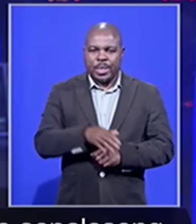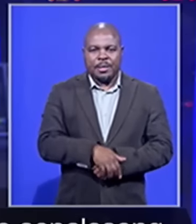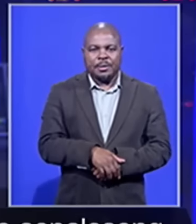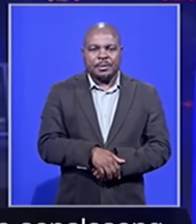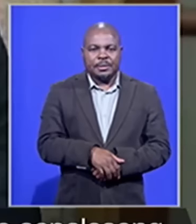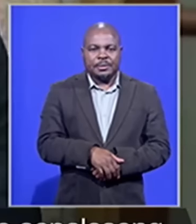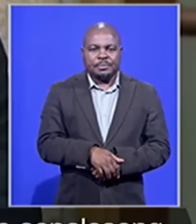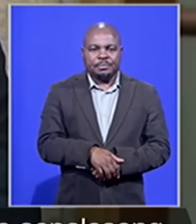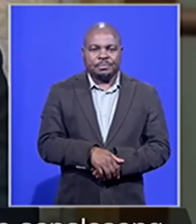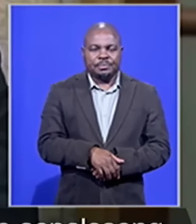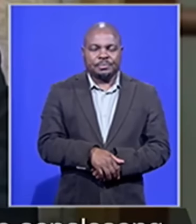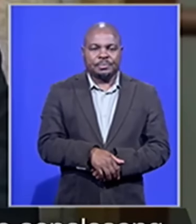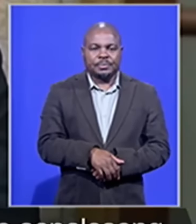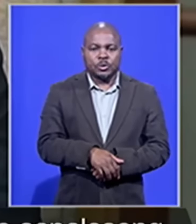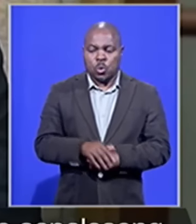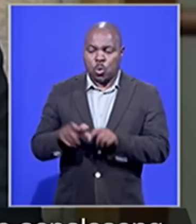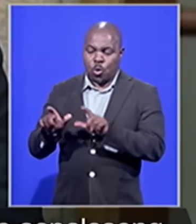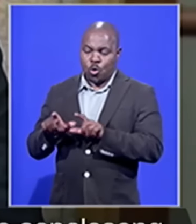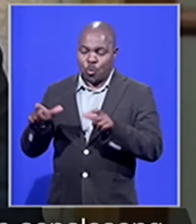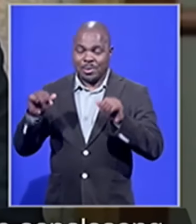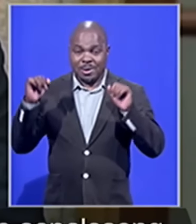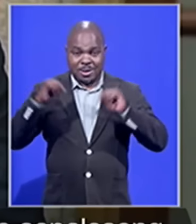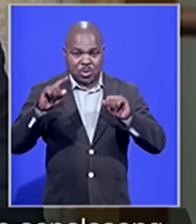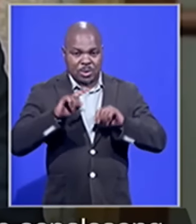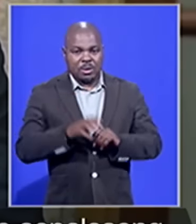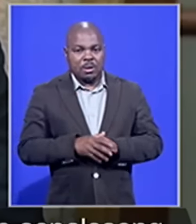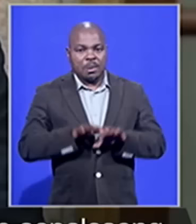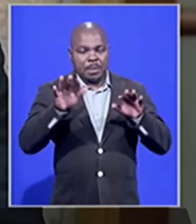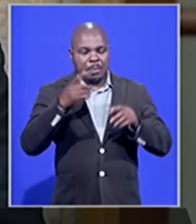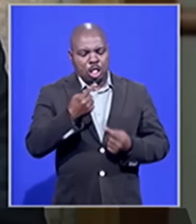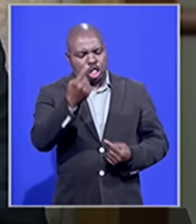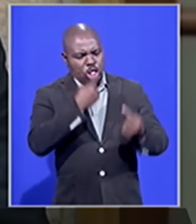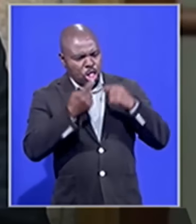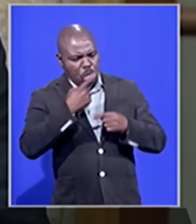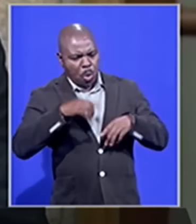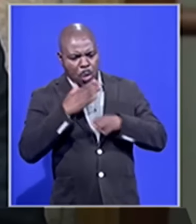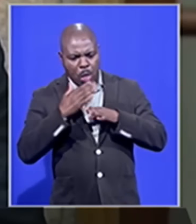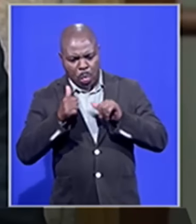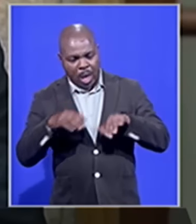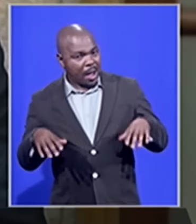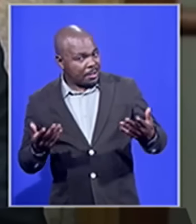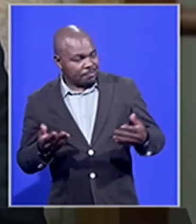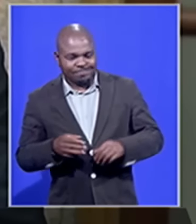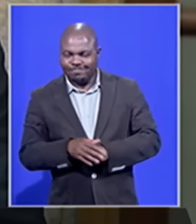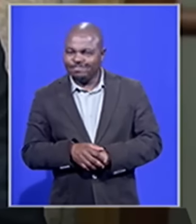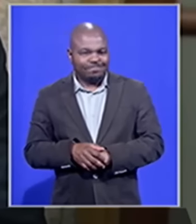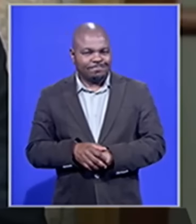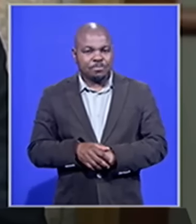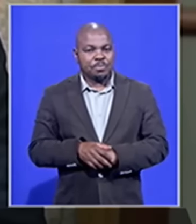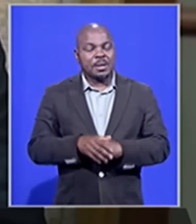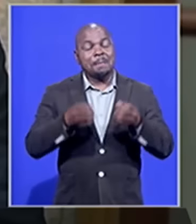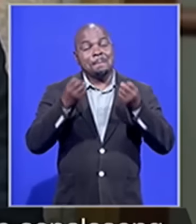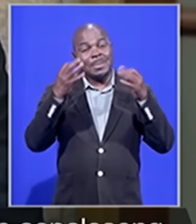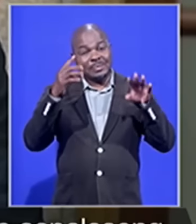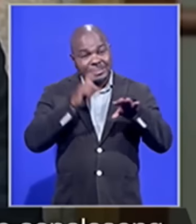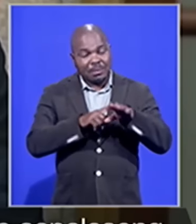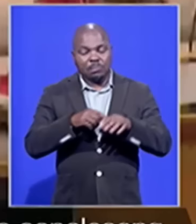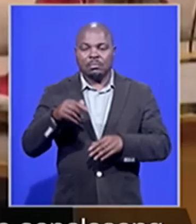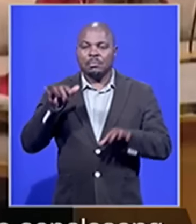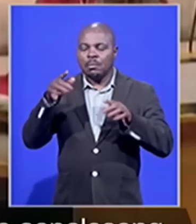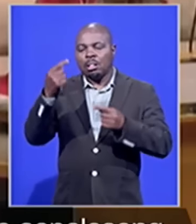But one thing that this committee agrees on, that we're not going to be accused of not doing our job. And we were accused of that several times over the last